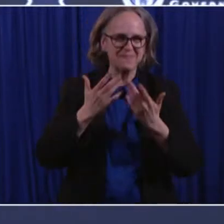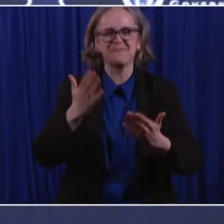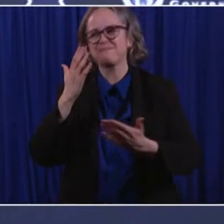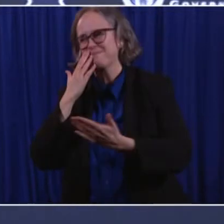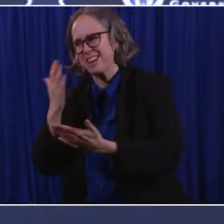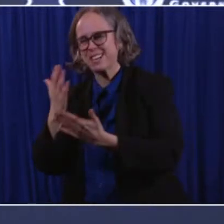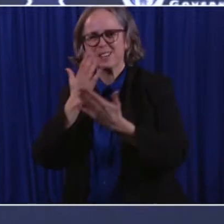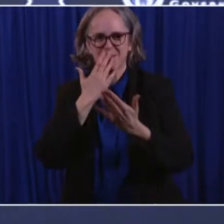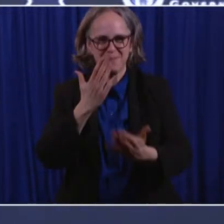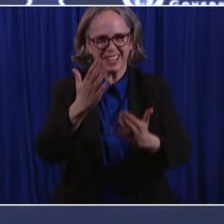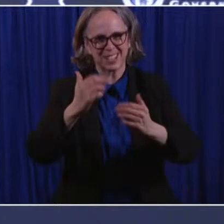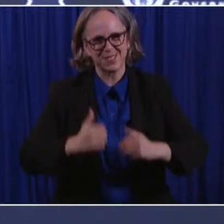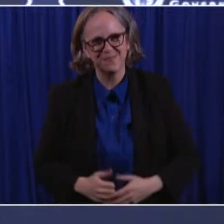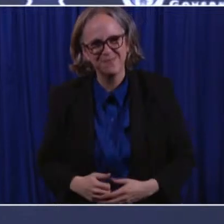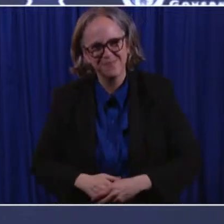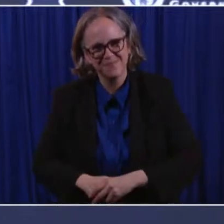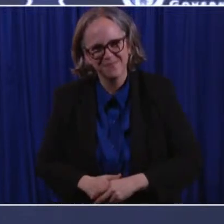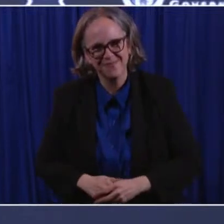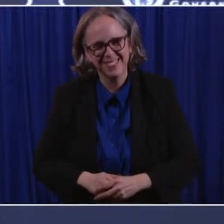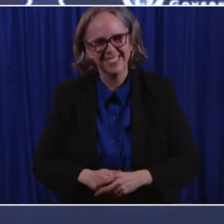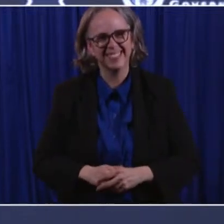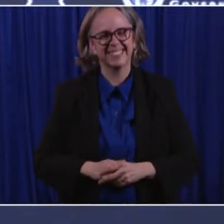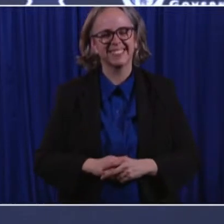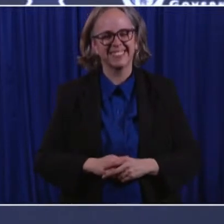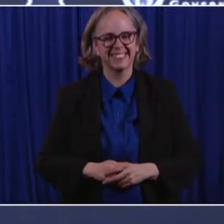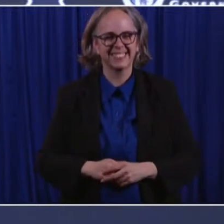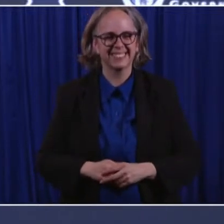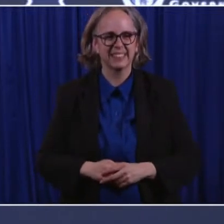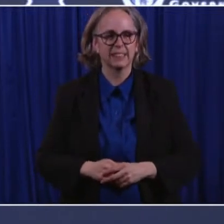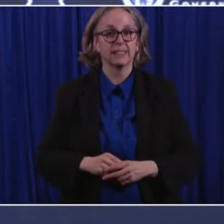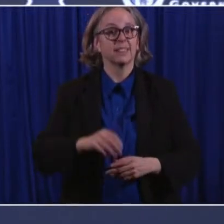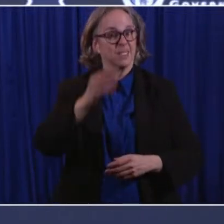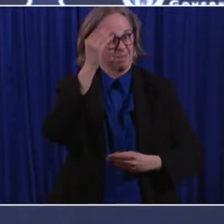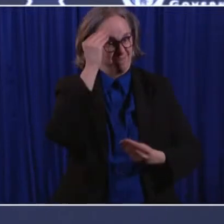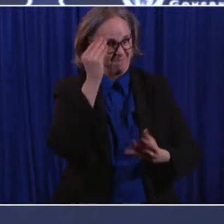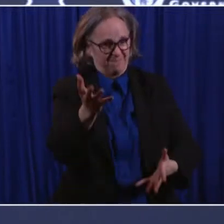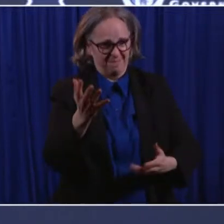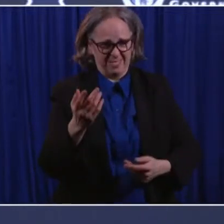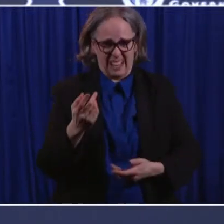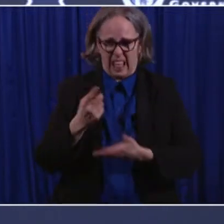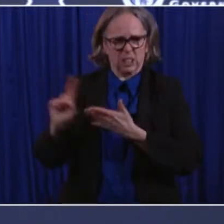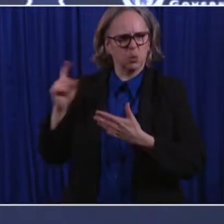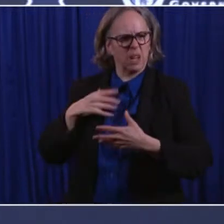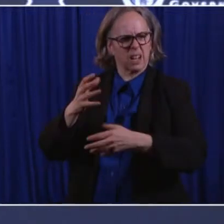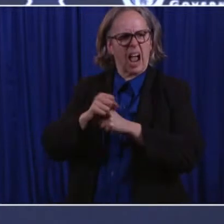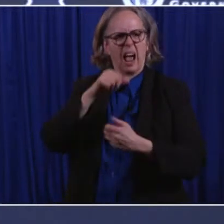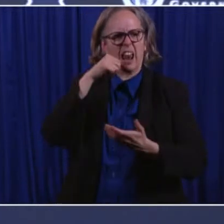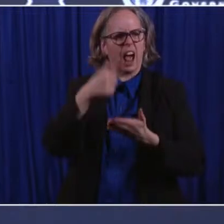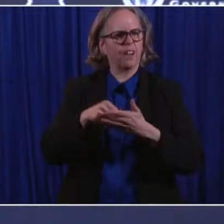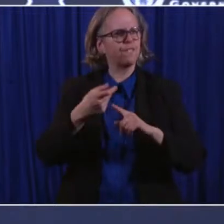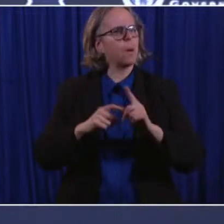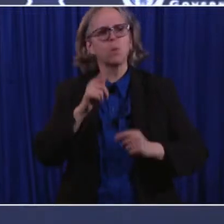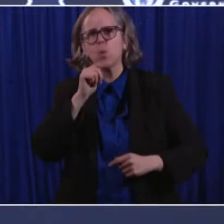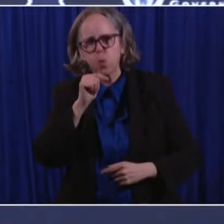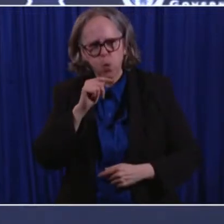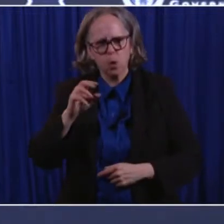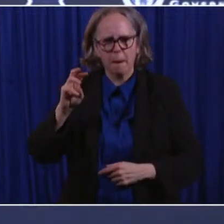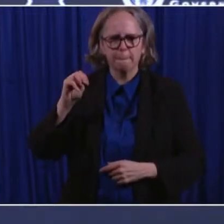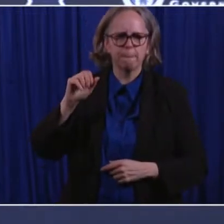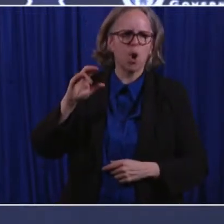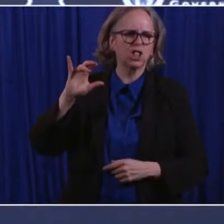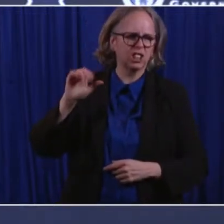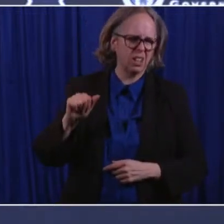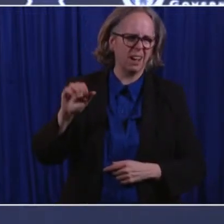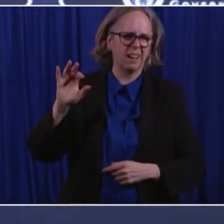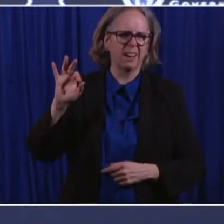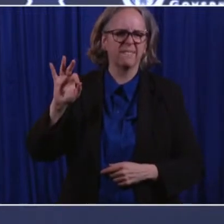Last week, I received a letter from Marcia Fudge notifying me that she was resigning as a member of Congress